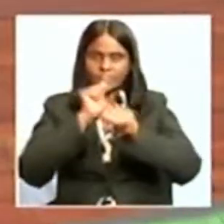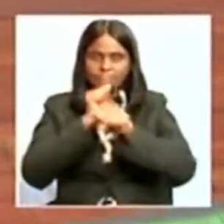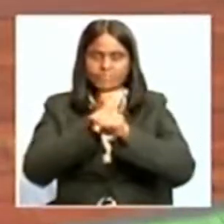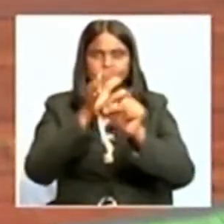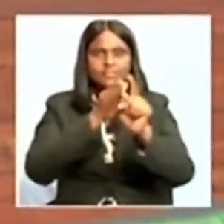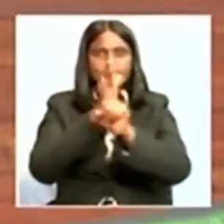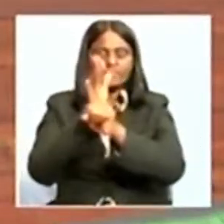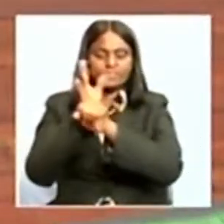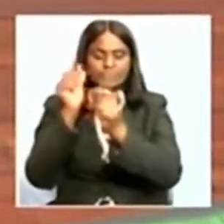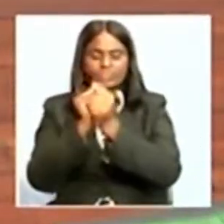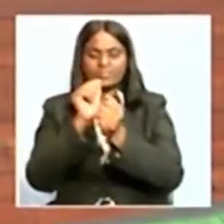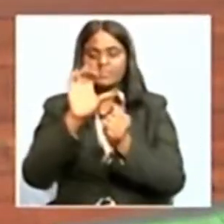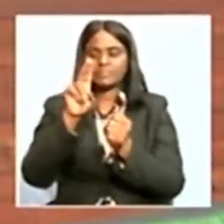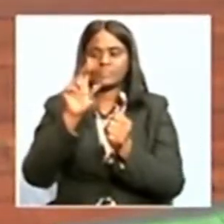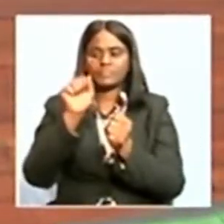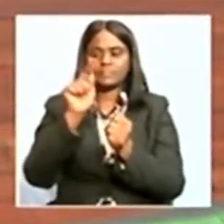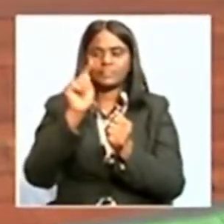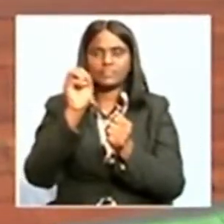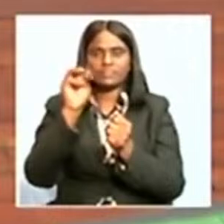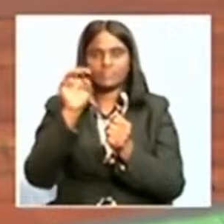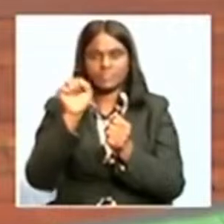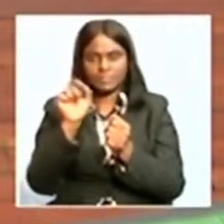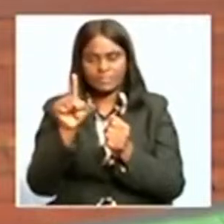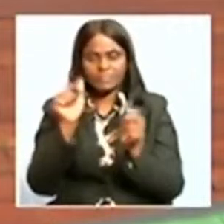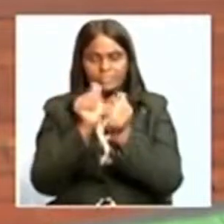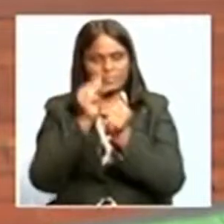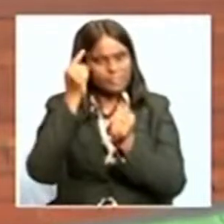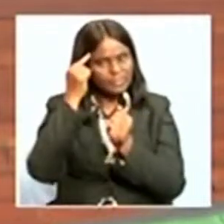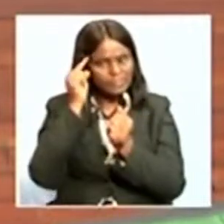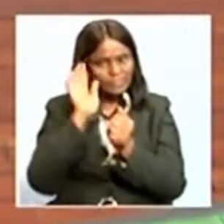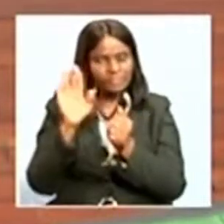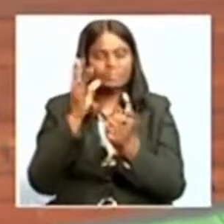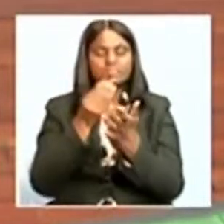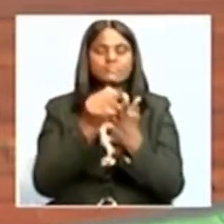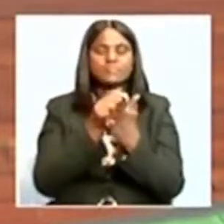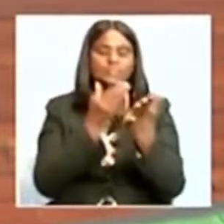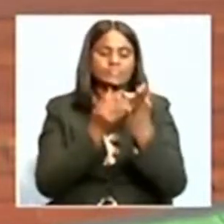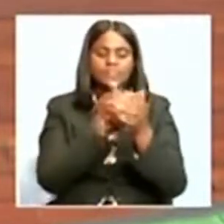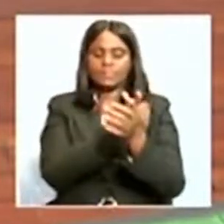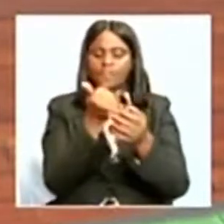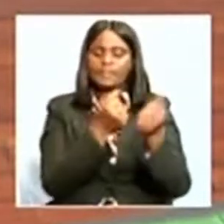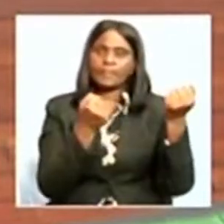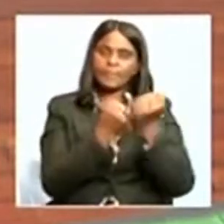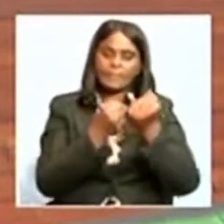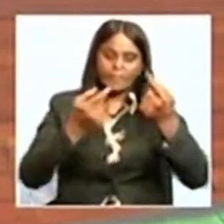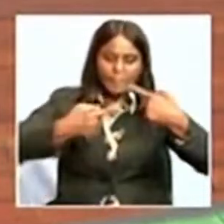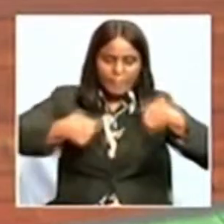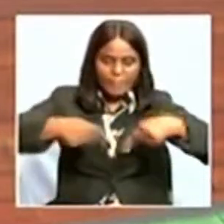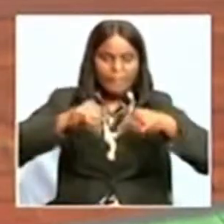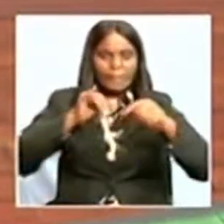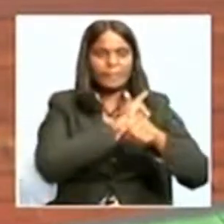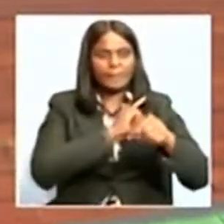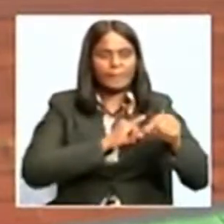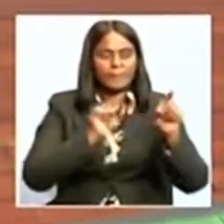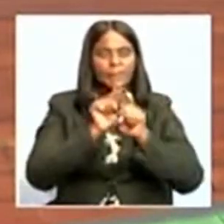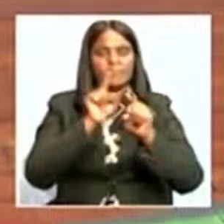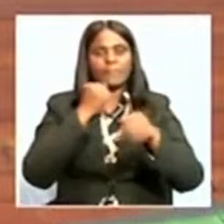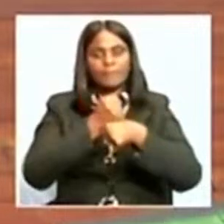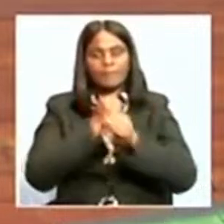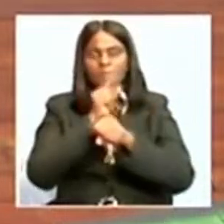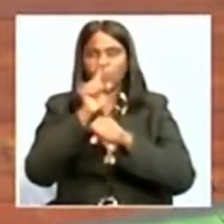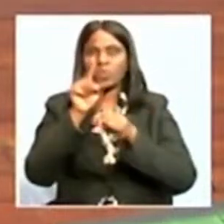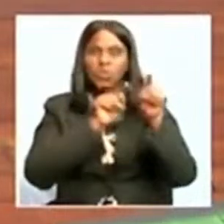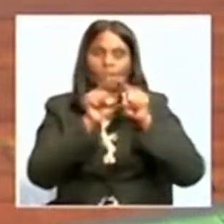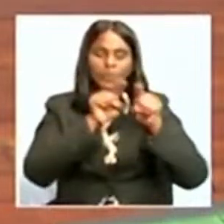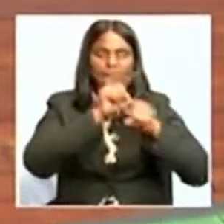regarding customs and excise duty by optimizing government revenue while supporting domestic industries and ensuring competitive pricing